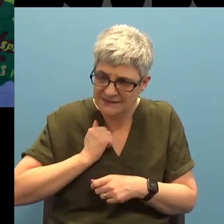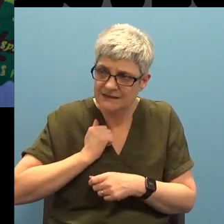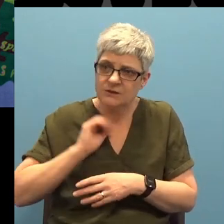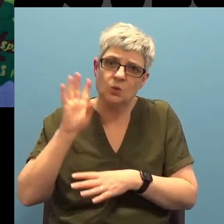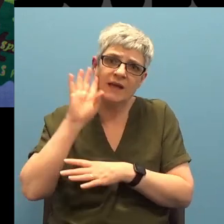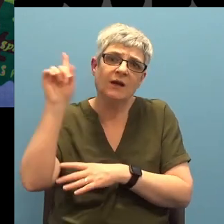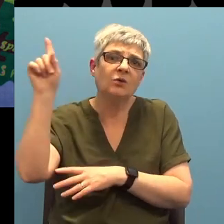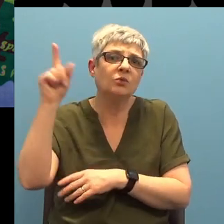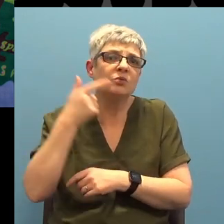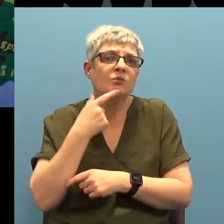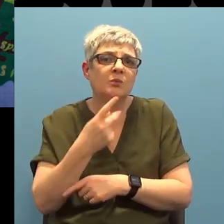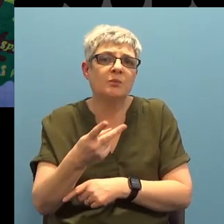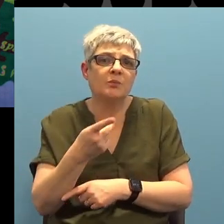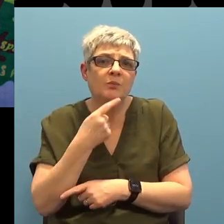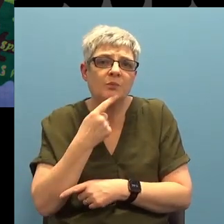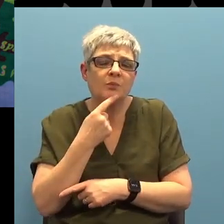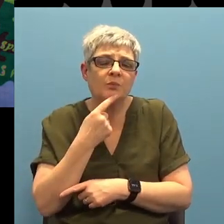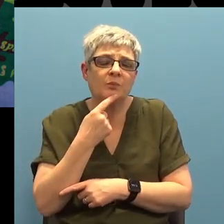speak,